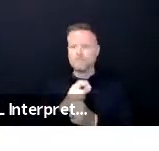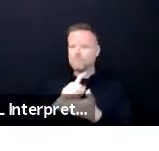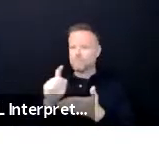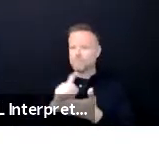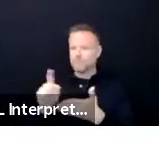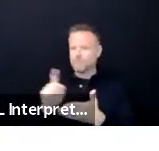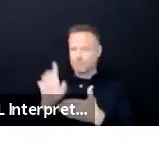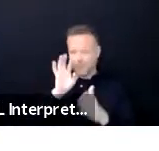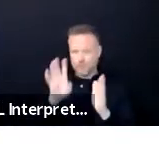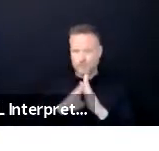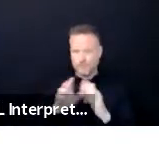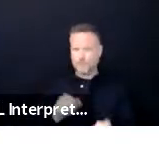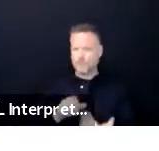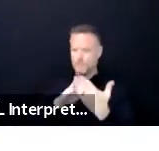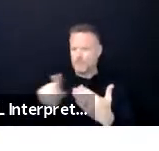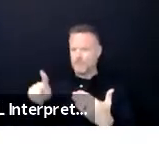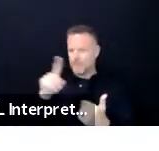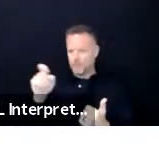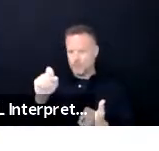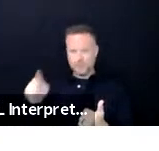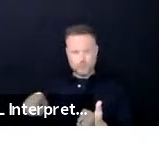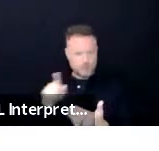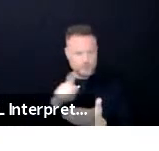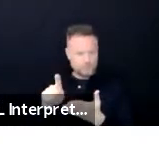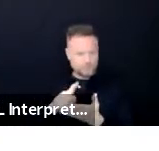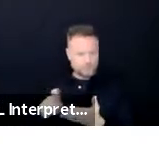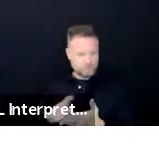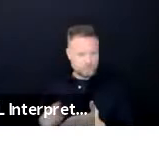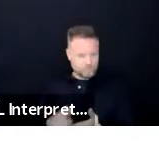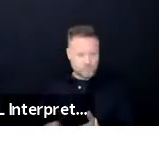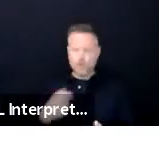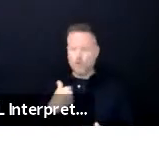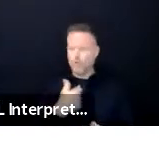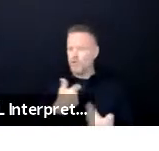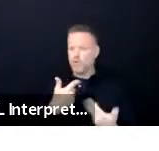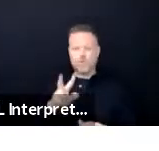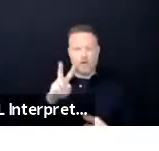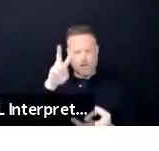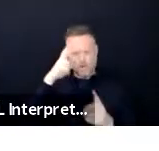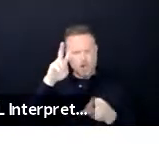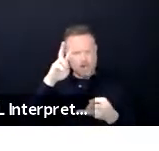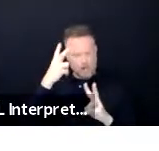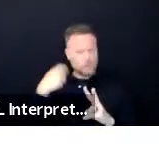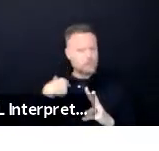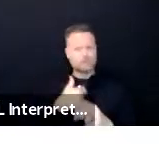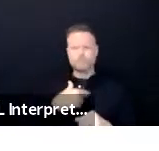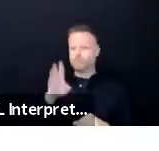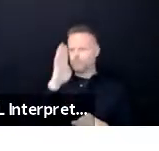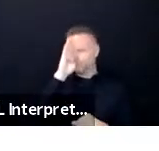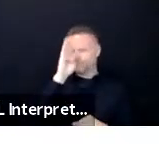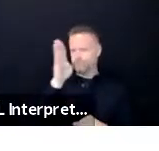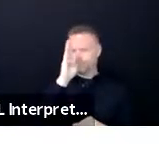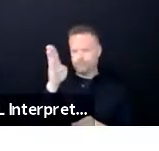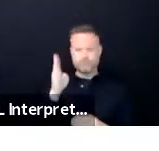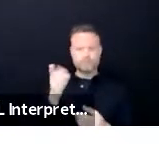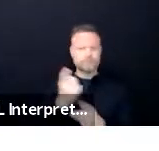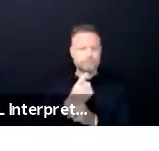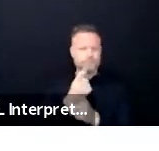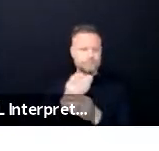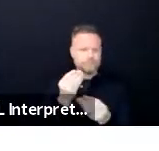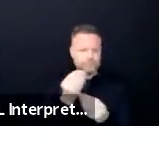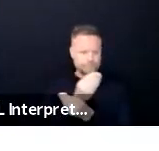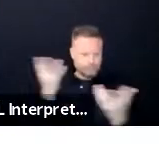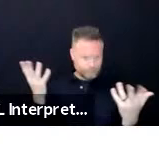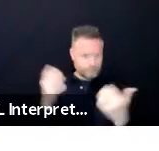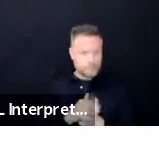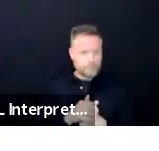address questions and misconceptions from week to week. So at any given point, we have the needs of the community right there, and then